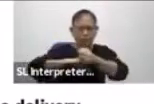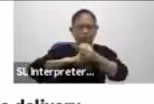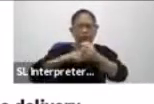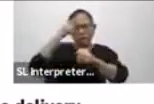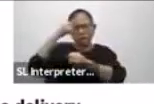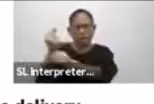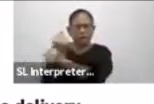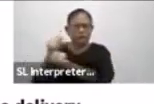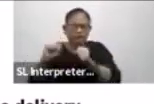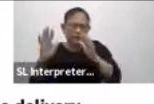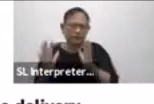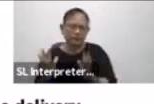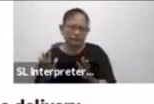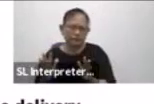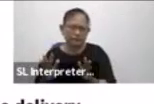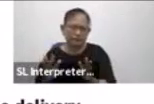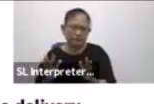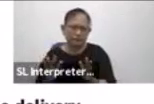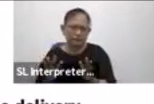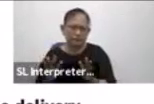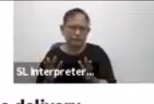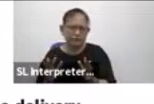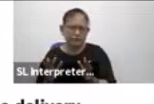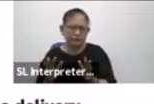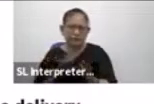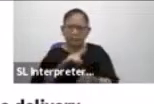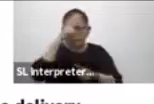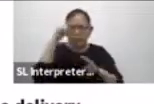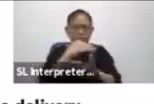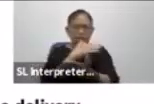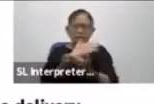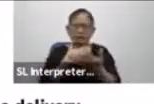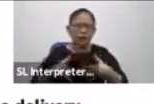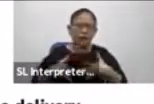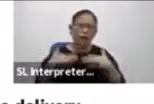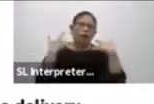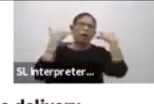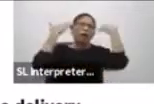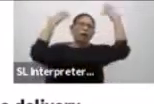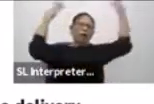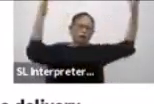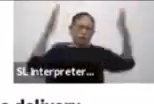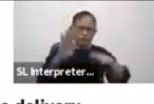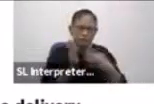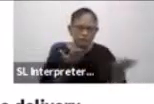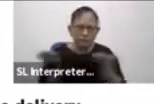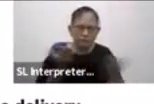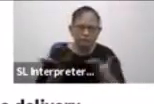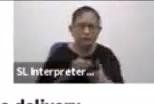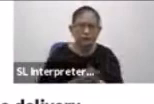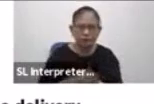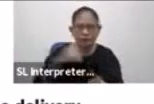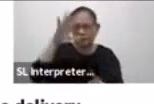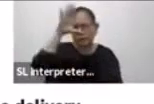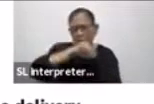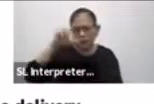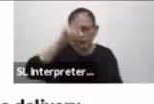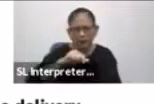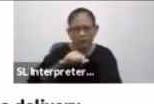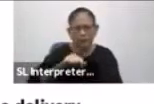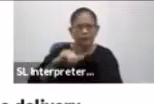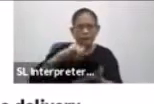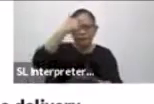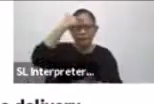who are already overwhelmed and under-resourced. We do anticipate that with the lockdown